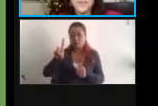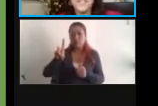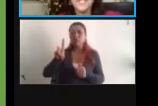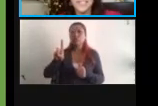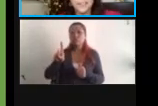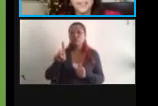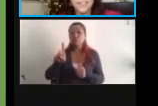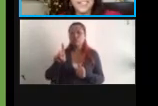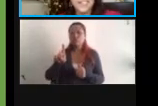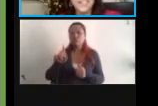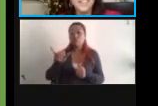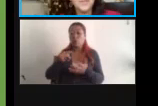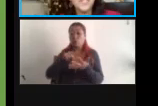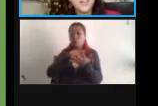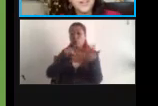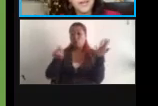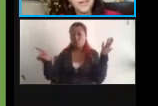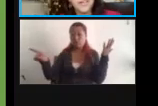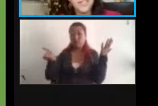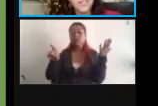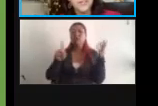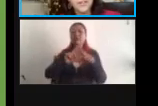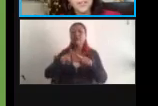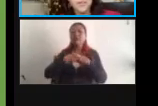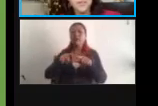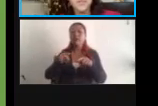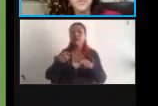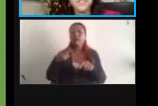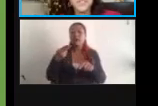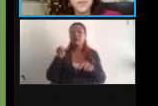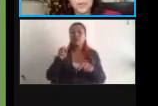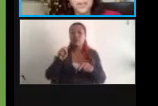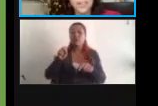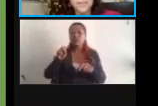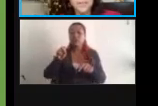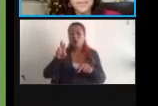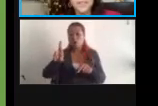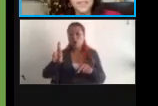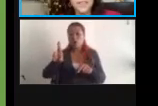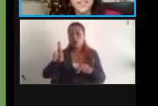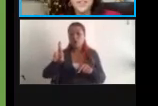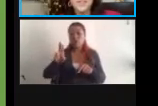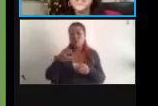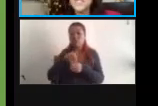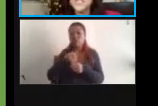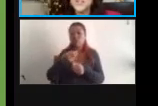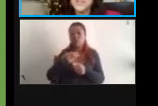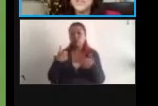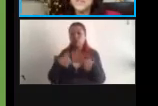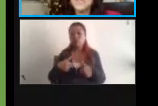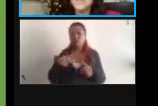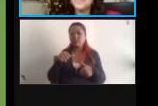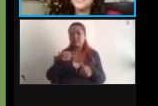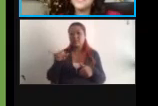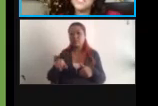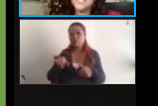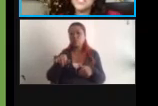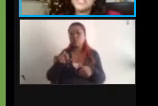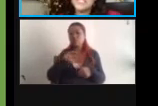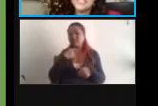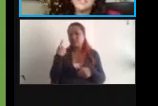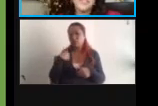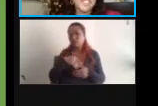risks that we've identified and that we talk about as a crew health and performance community. And the reason we talk about them is it's important